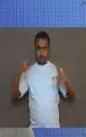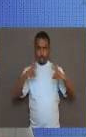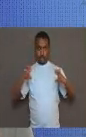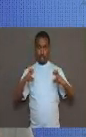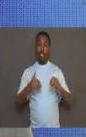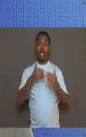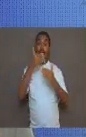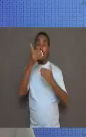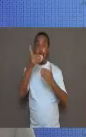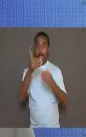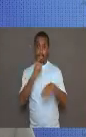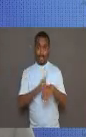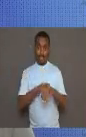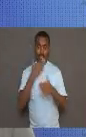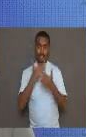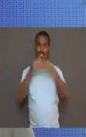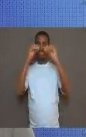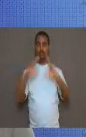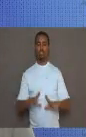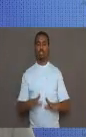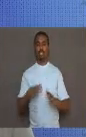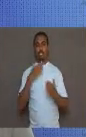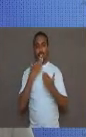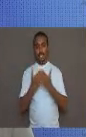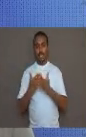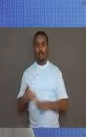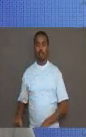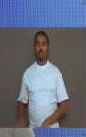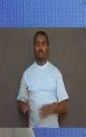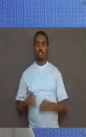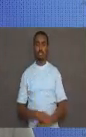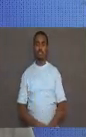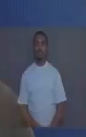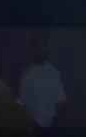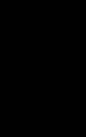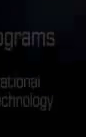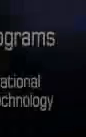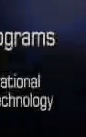Until then, thank you, teacher. Thank you, students.